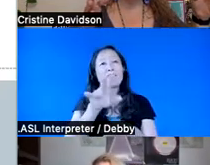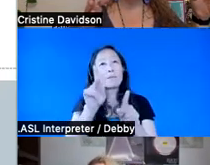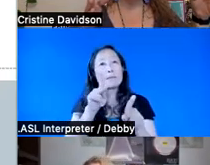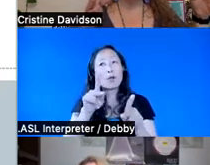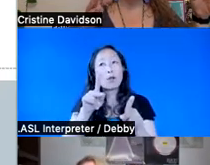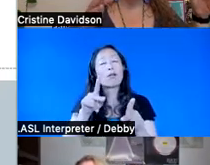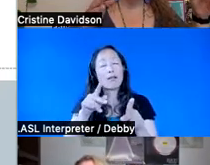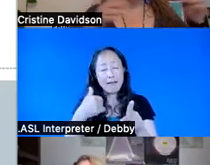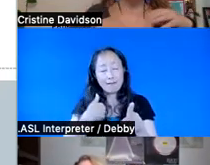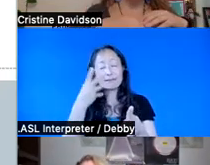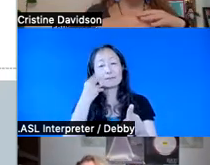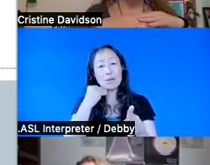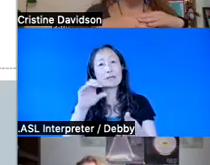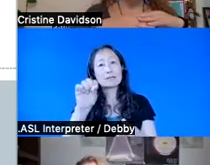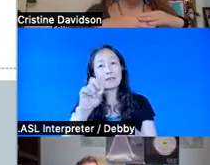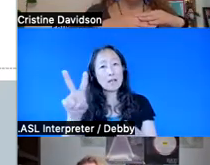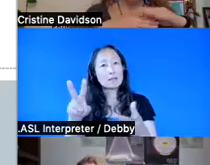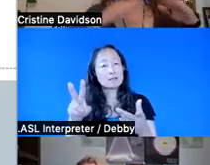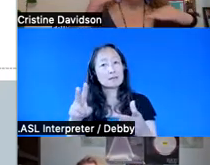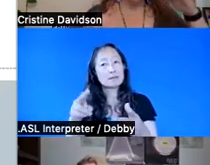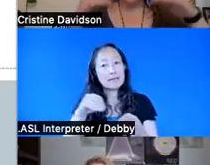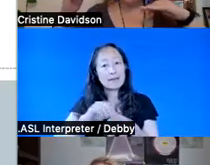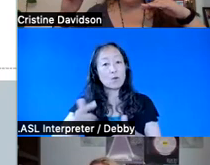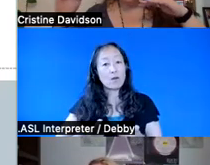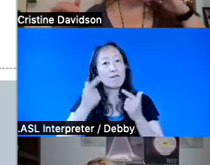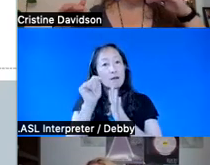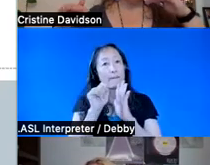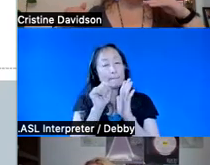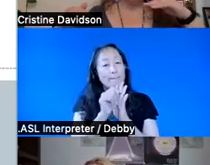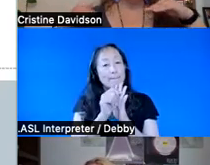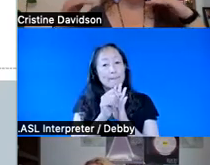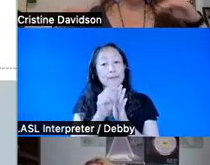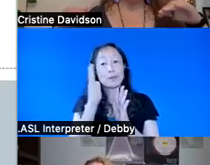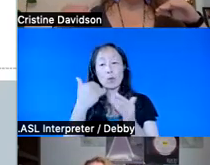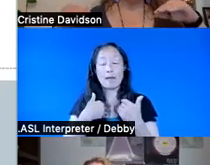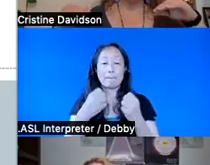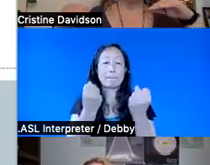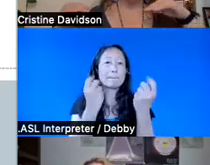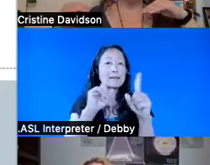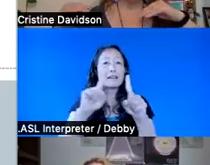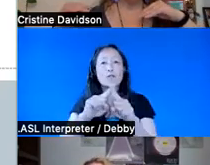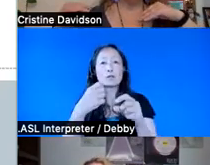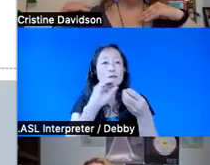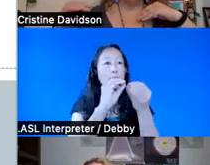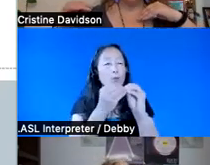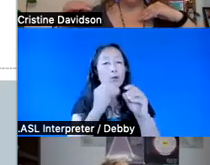their lifetime. You know, there's going to be all different kinds of statistics based on gender,